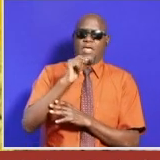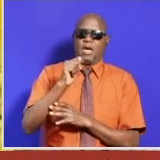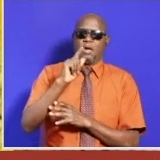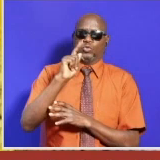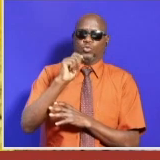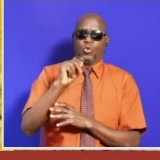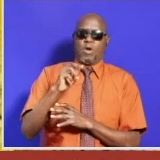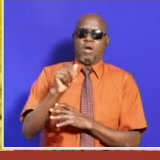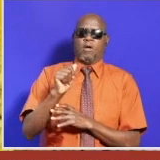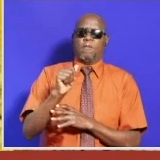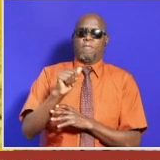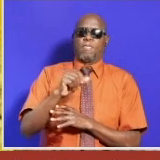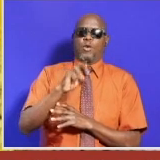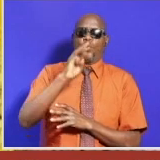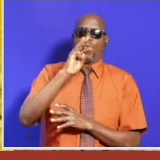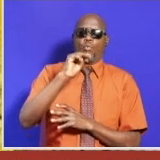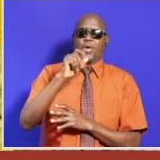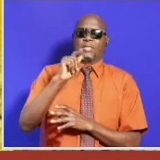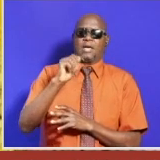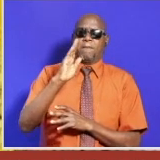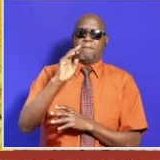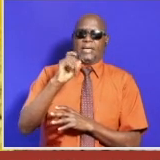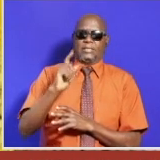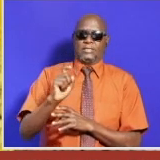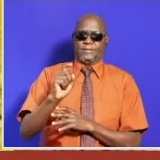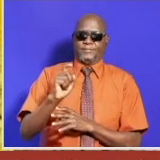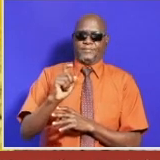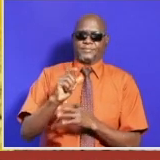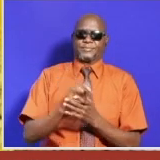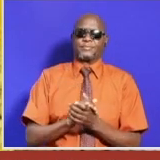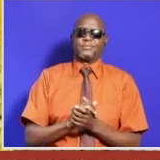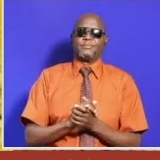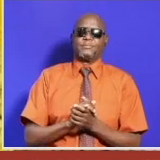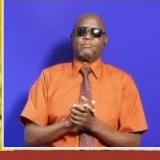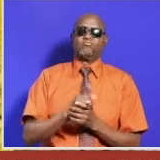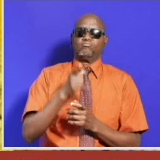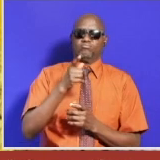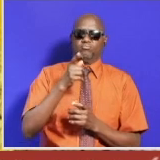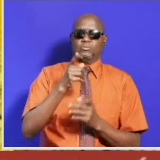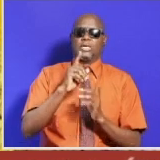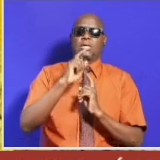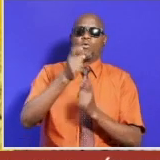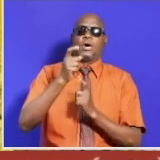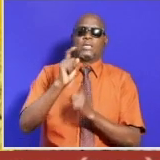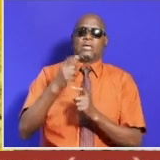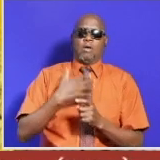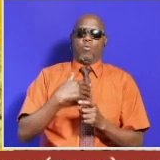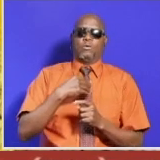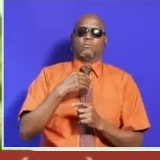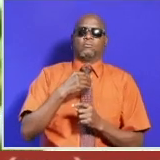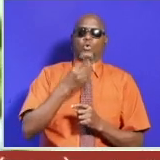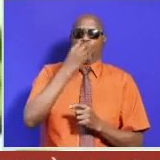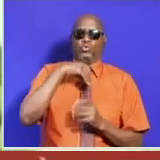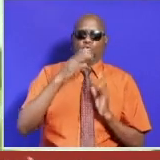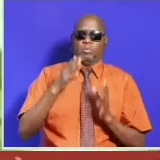campaign, which, as you have heard from my colleagues, is geared primarily at rewarding our consumers and customers